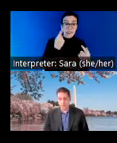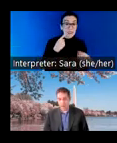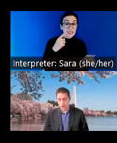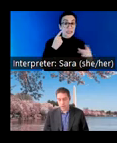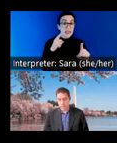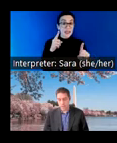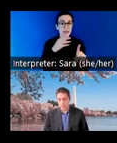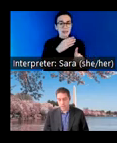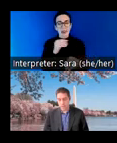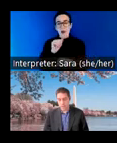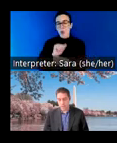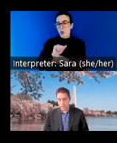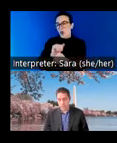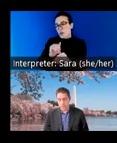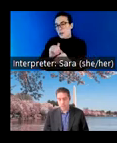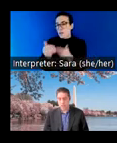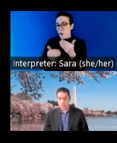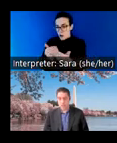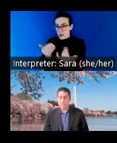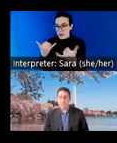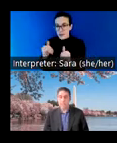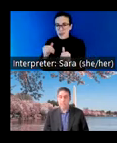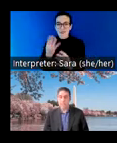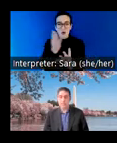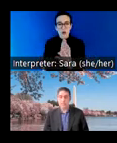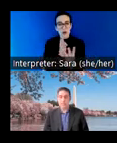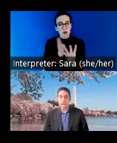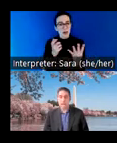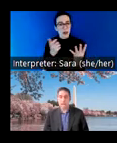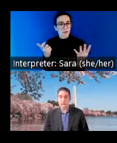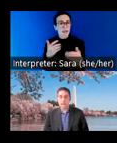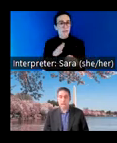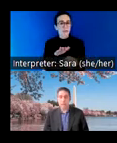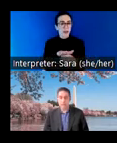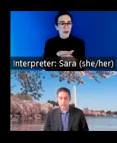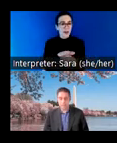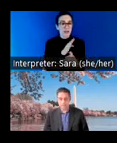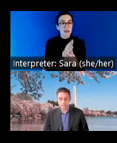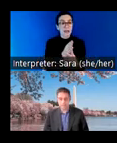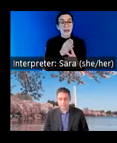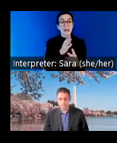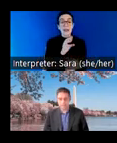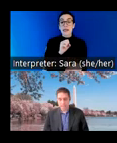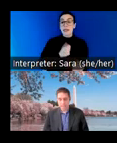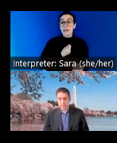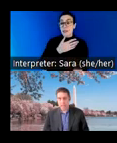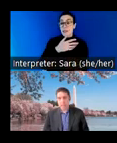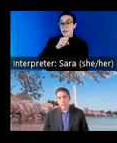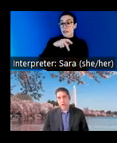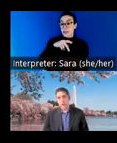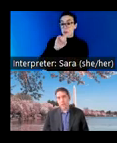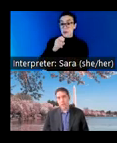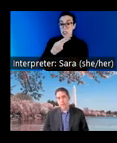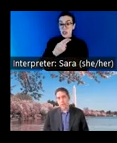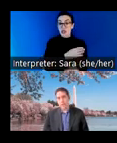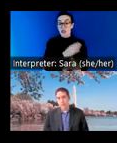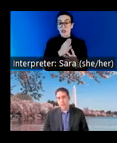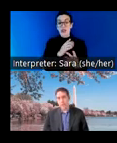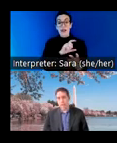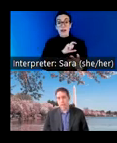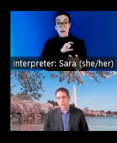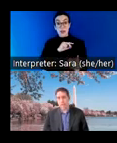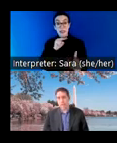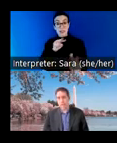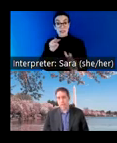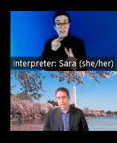4 major areas: speech, policing, jail, and immigration. In the area of freedom of